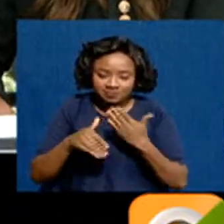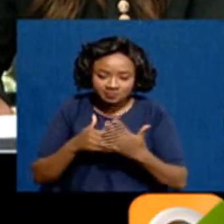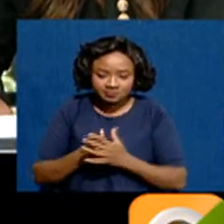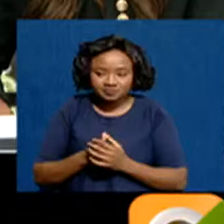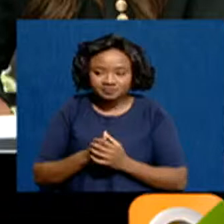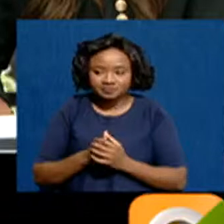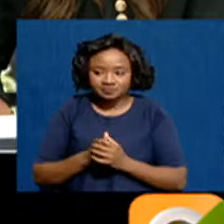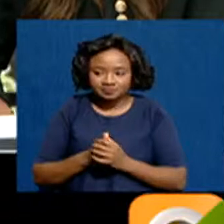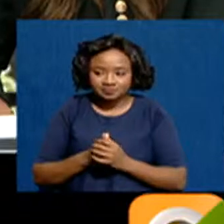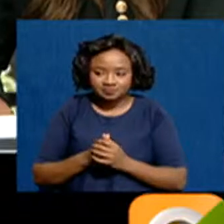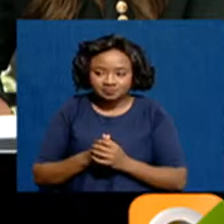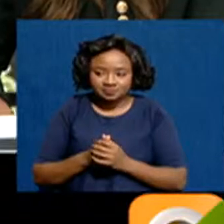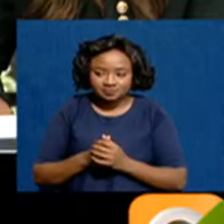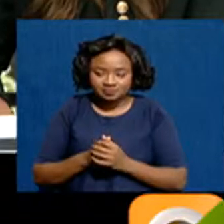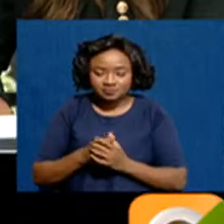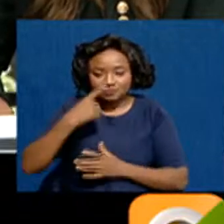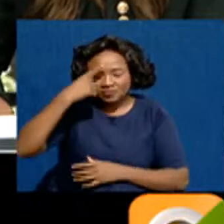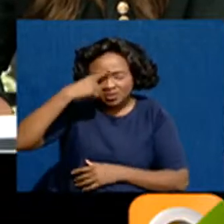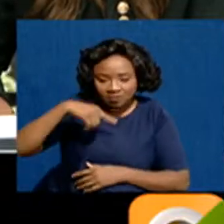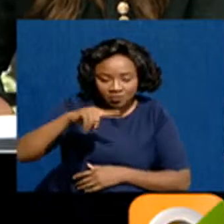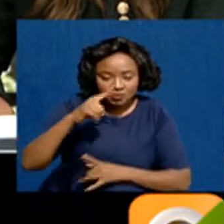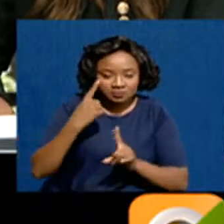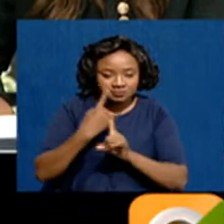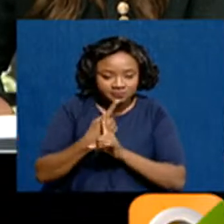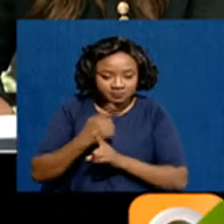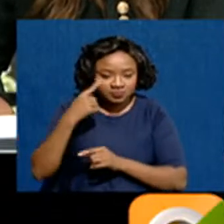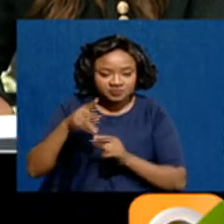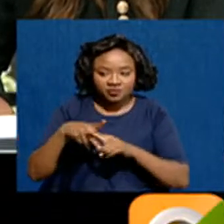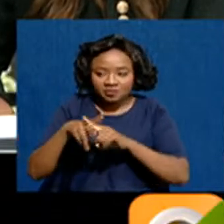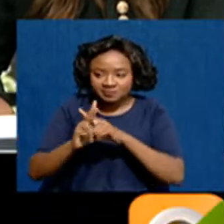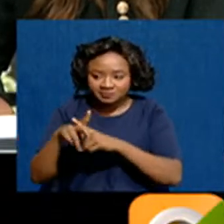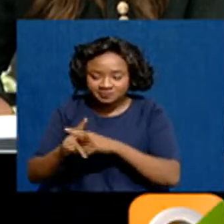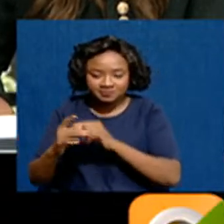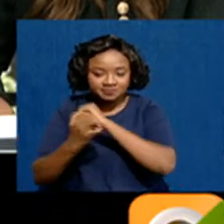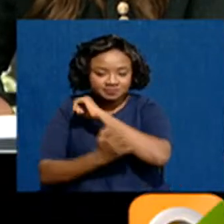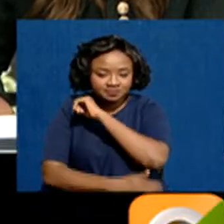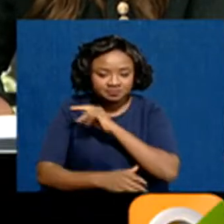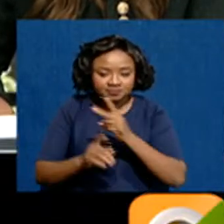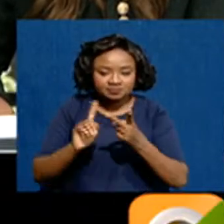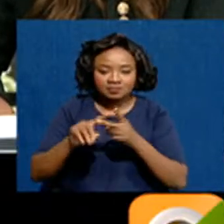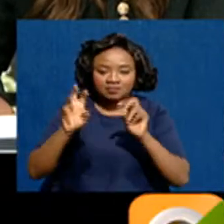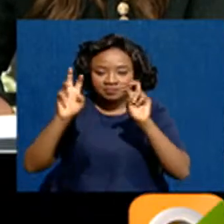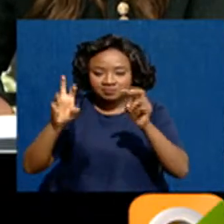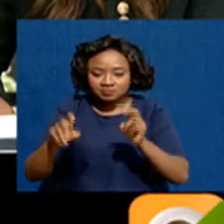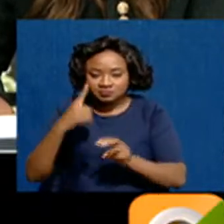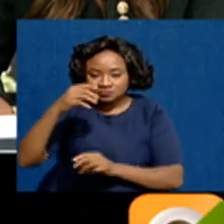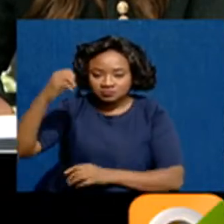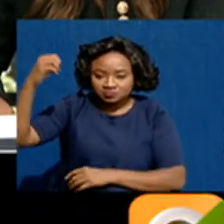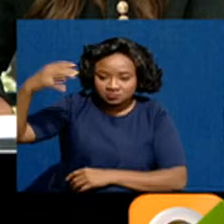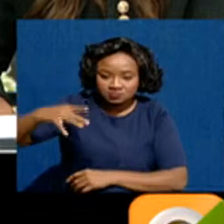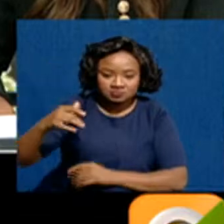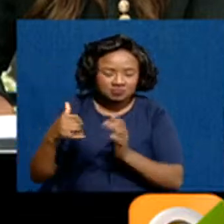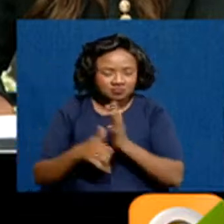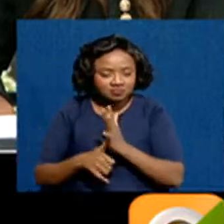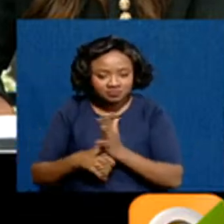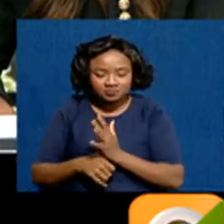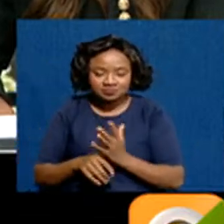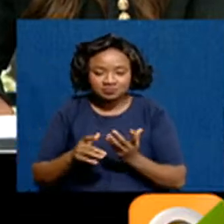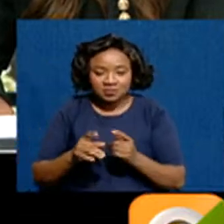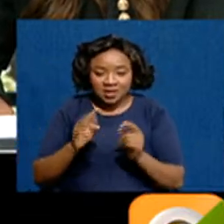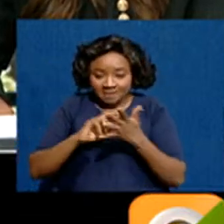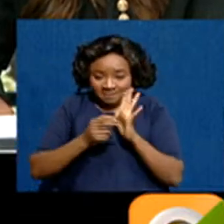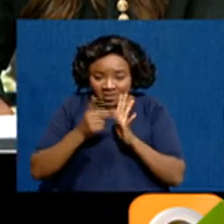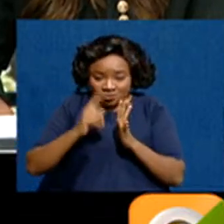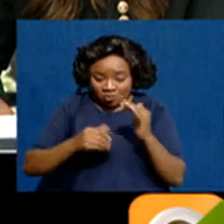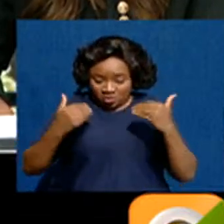acting. The policies for maintenance was poor. The issues of electricity and lighting was a problem. All right. I am not saying